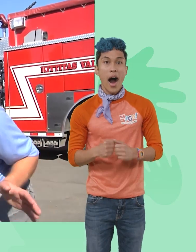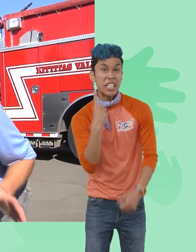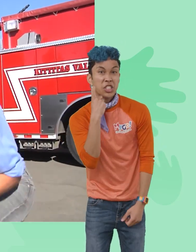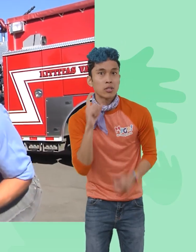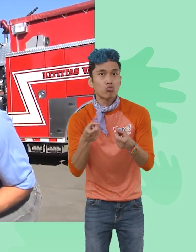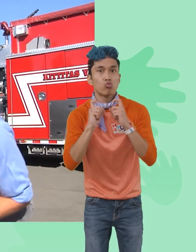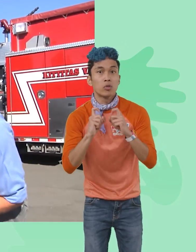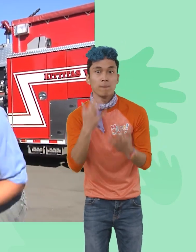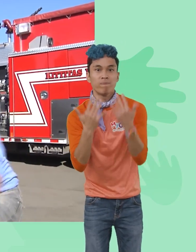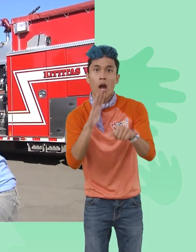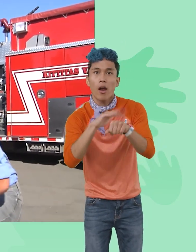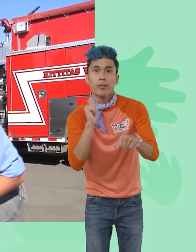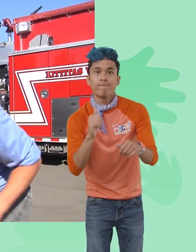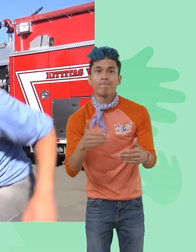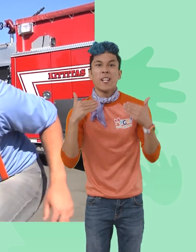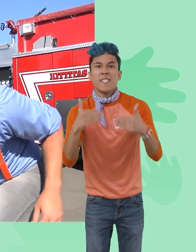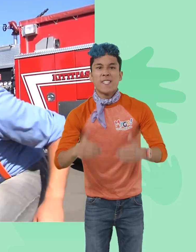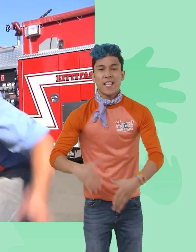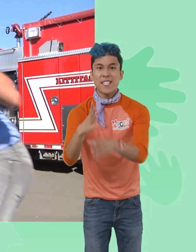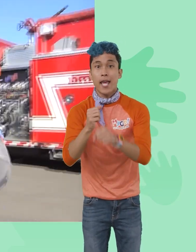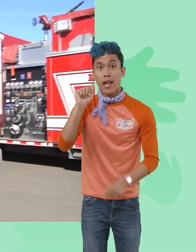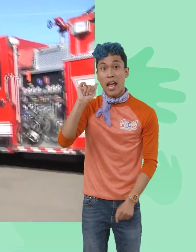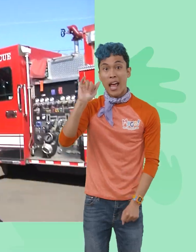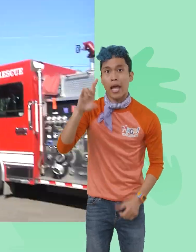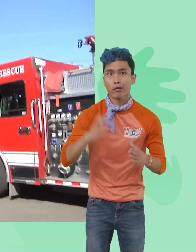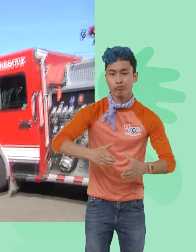We just got a fire call. Let's go put on our air pack.